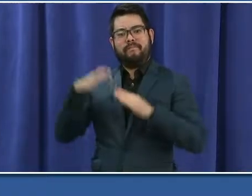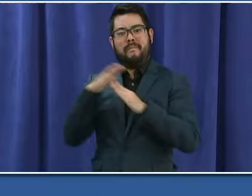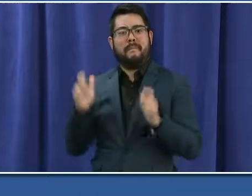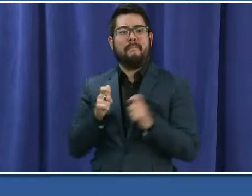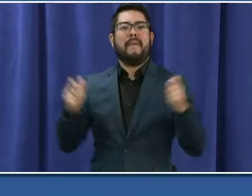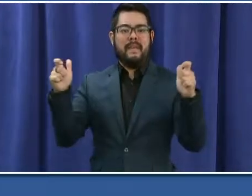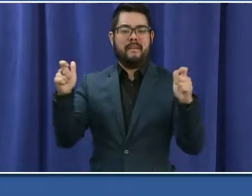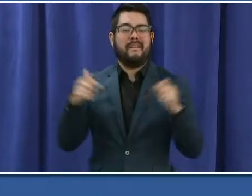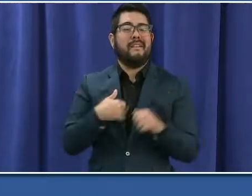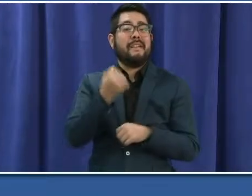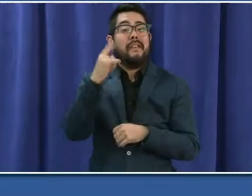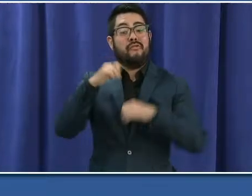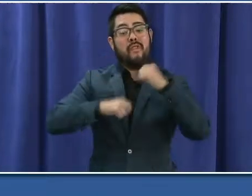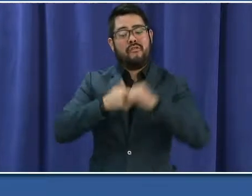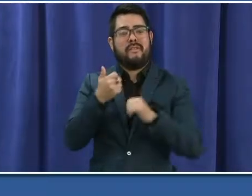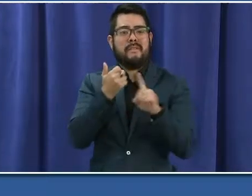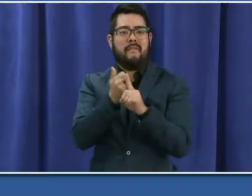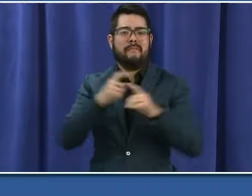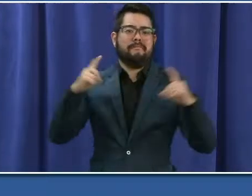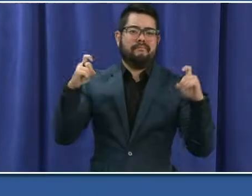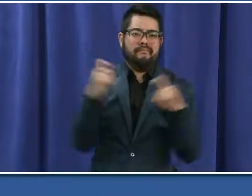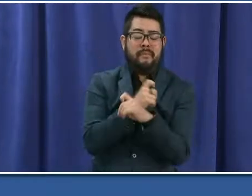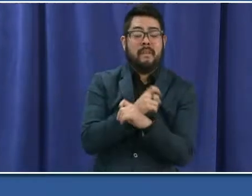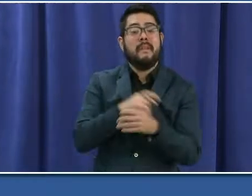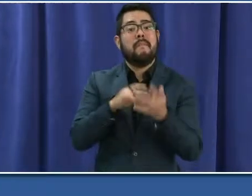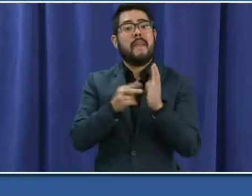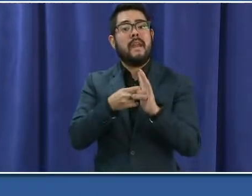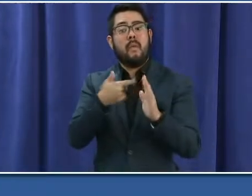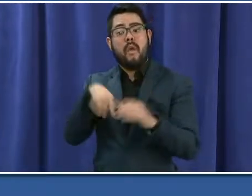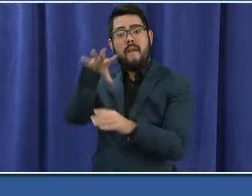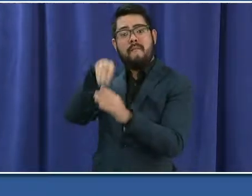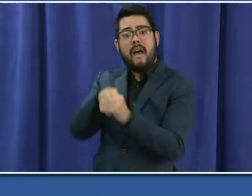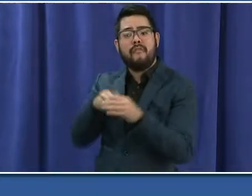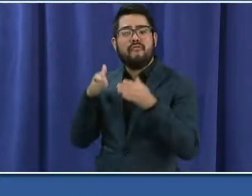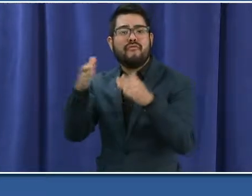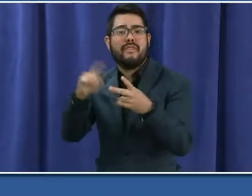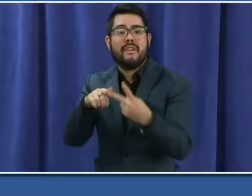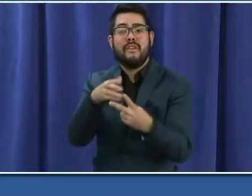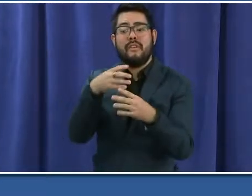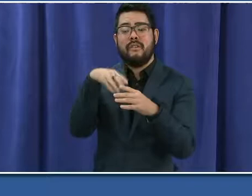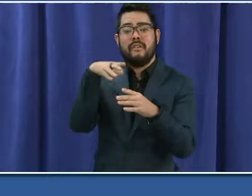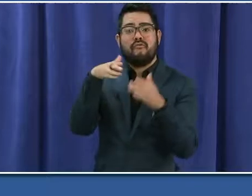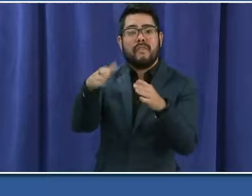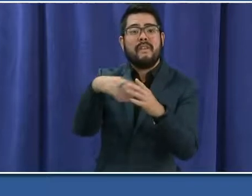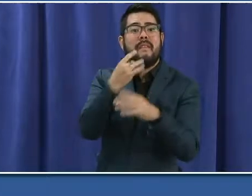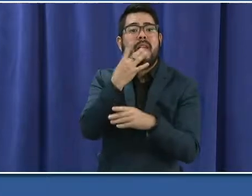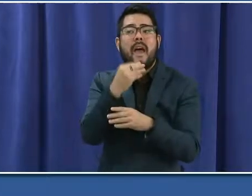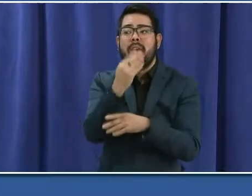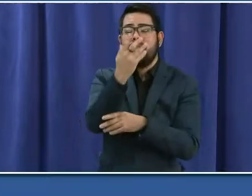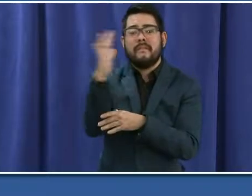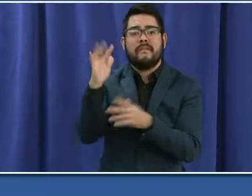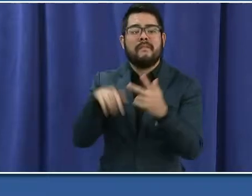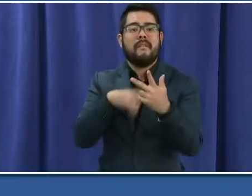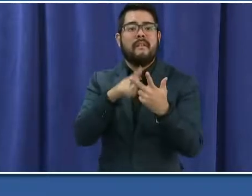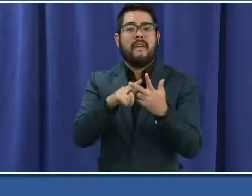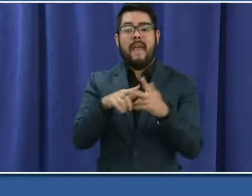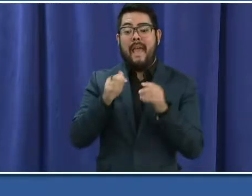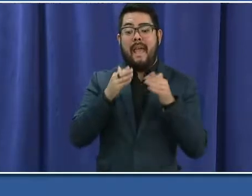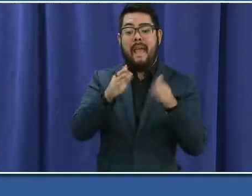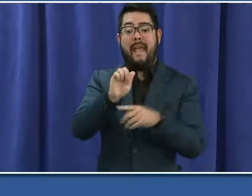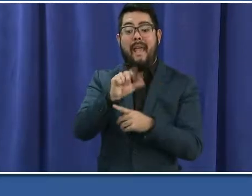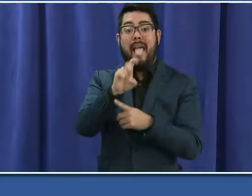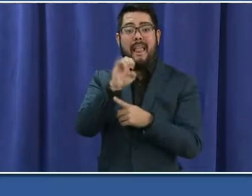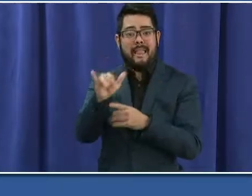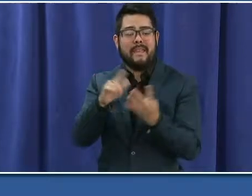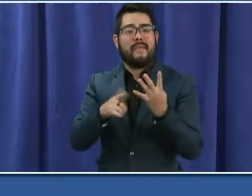infrastructure. And so we're everything from streets to streetlights, alleys. We help manage 150 miles of our